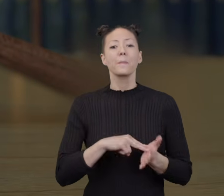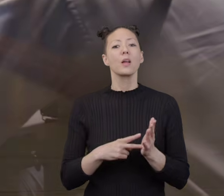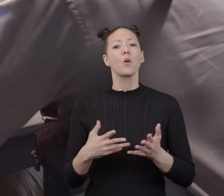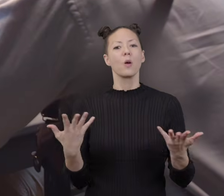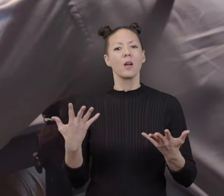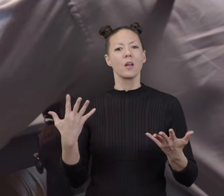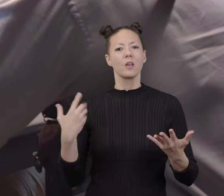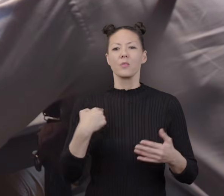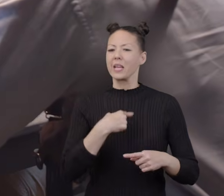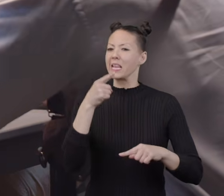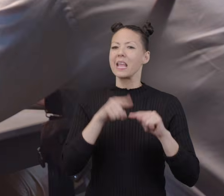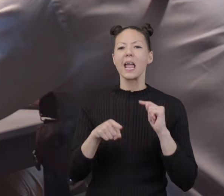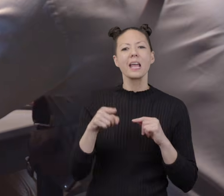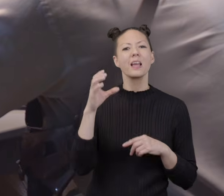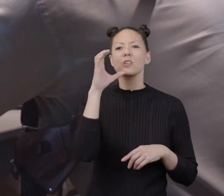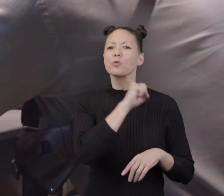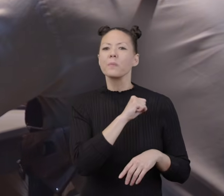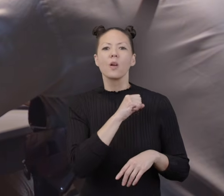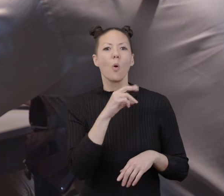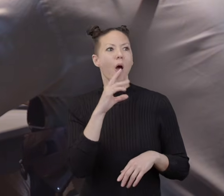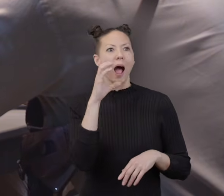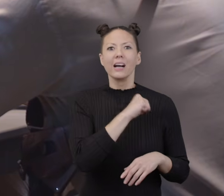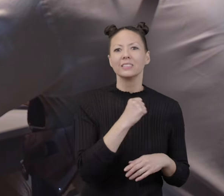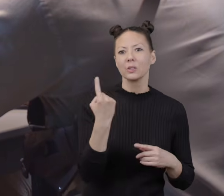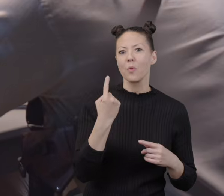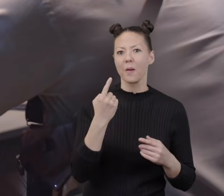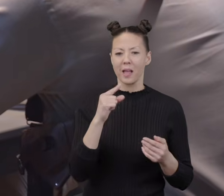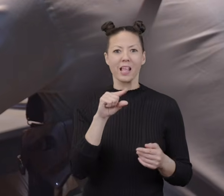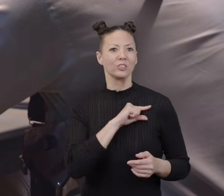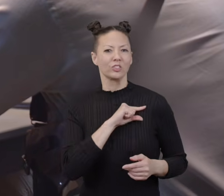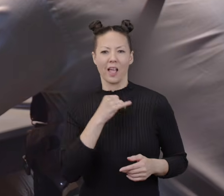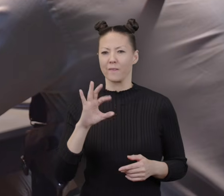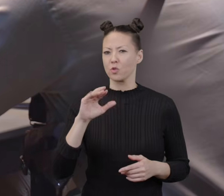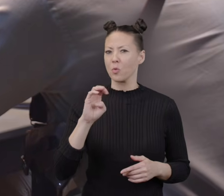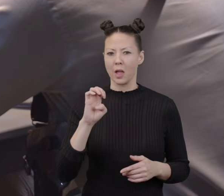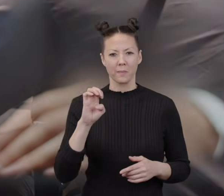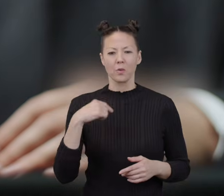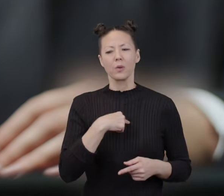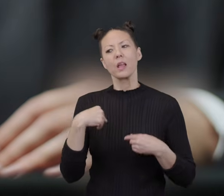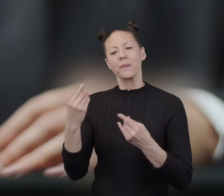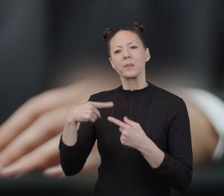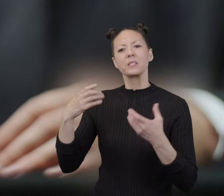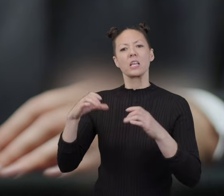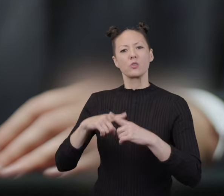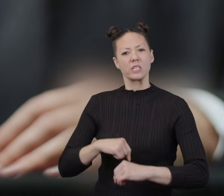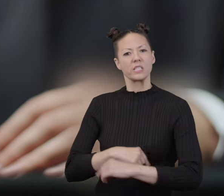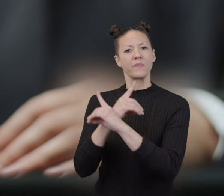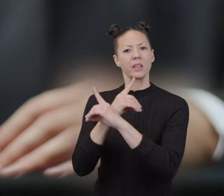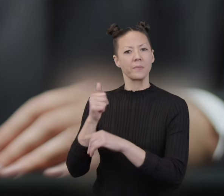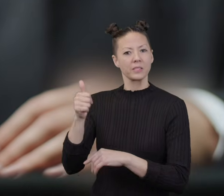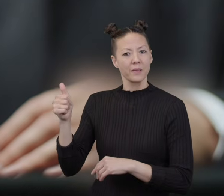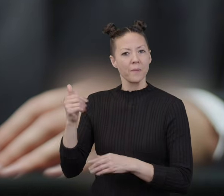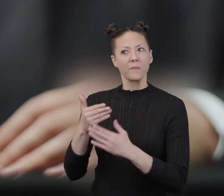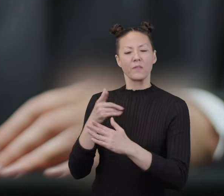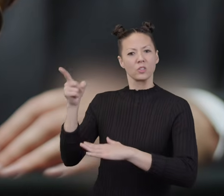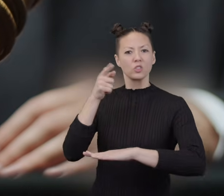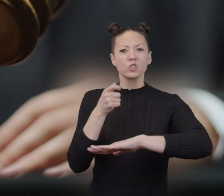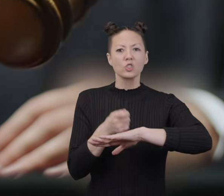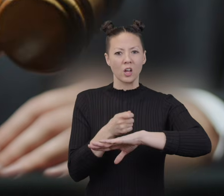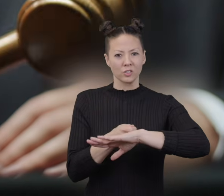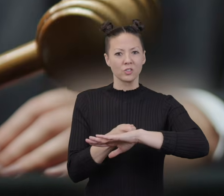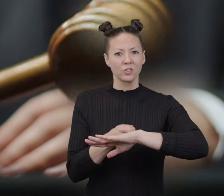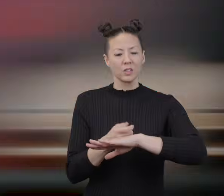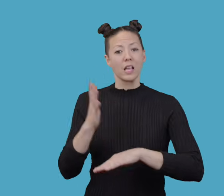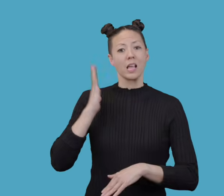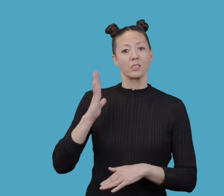guilty. This means we don't assume or guess that someone is guilty of a crime. We give them a chance to defend themselves before a